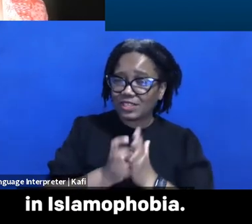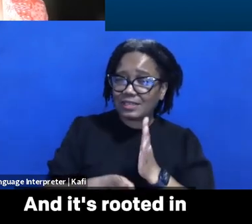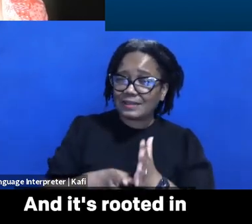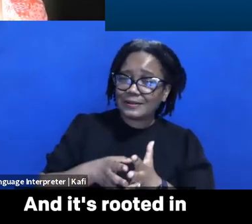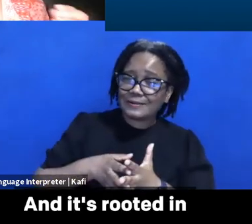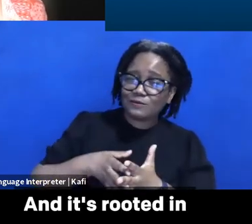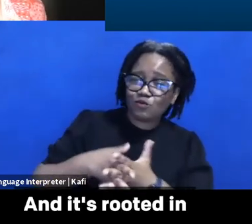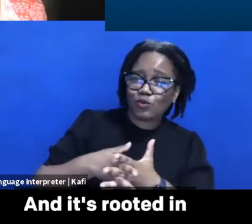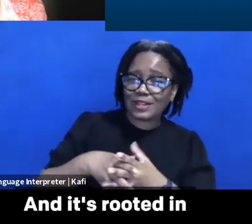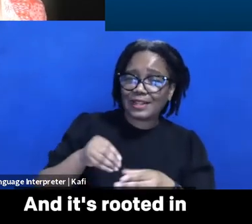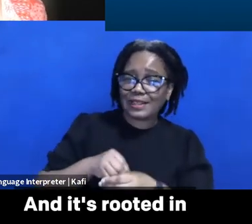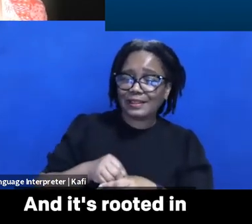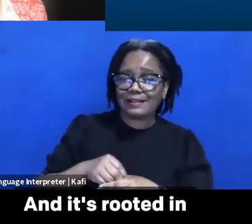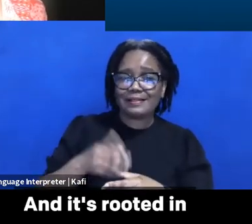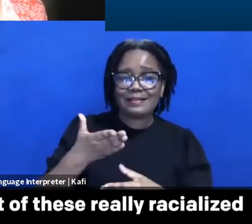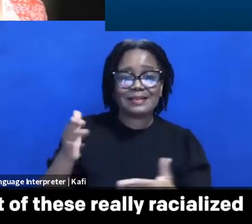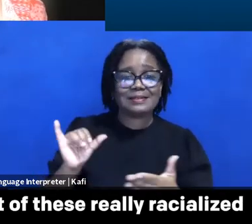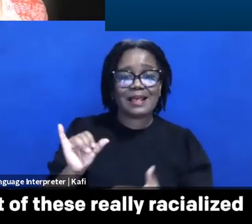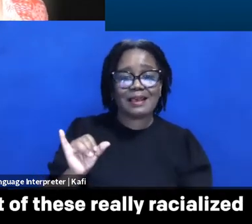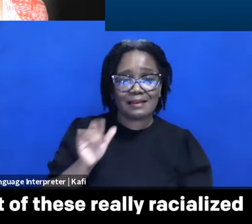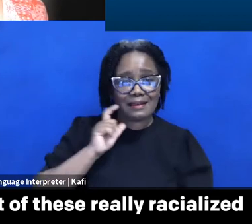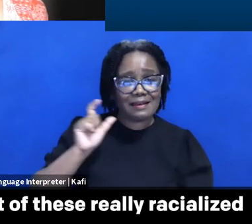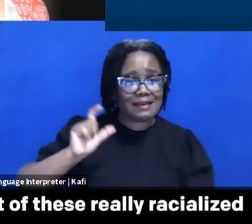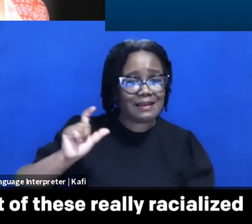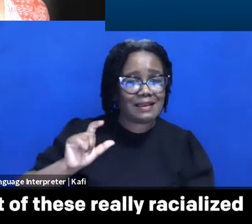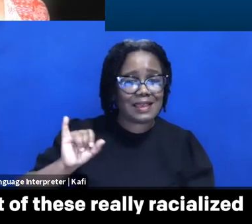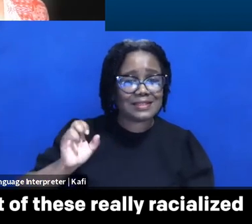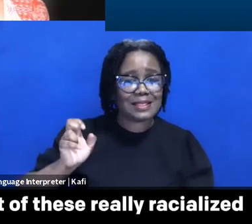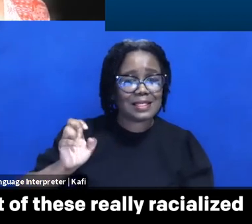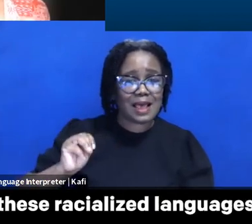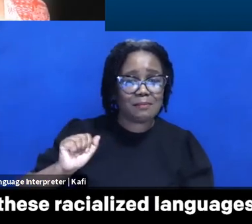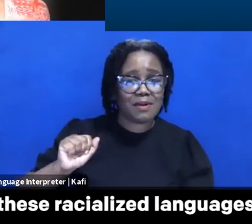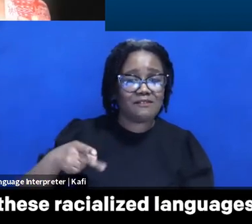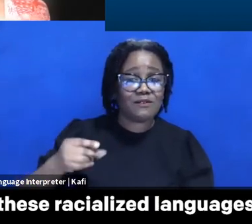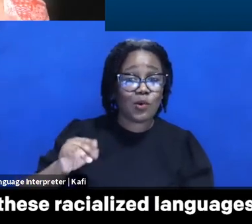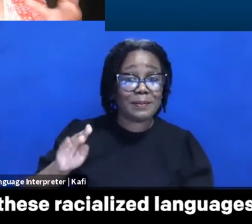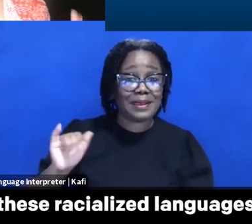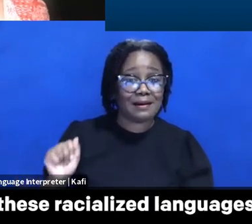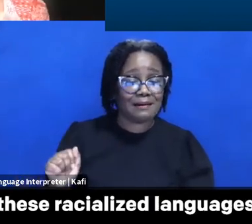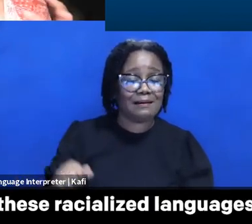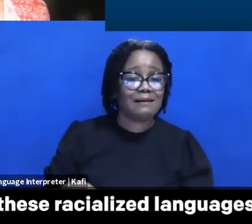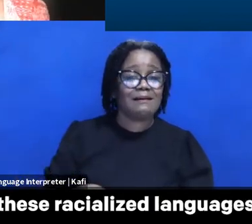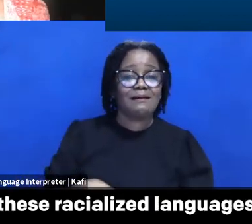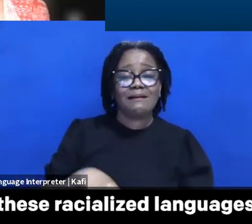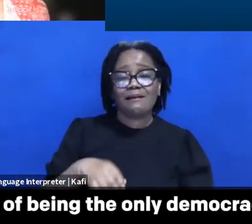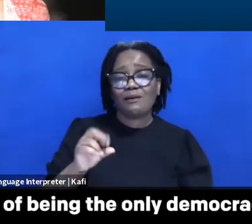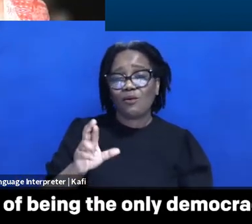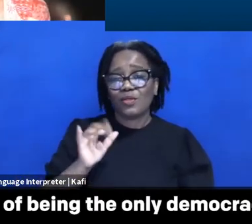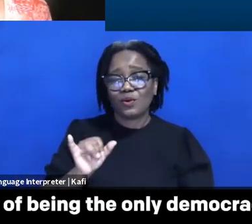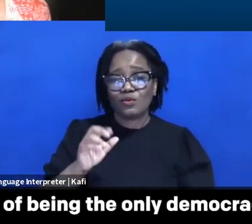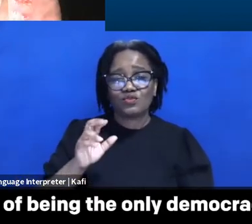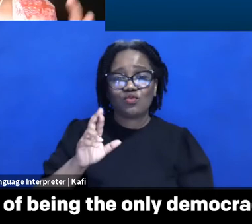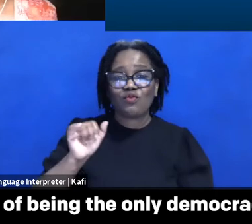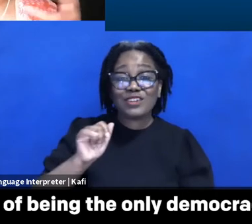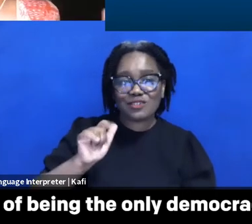Islamophobia. And it's rooted in sort of these really racialized and these racialized languages of